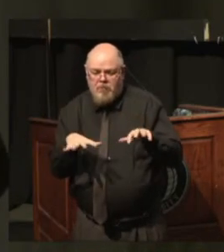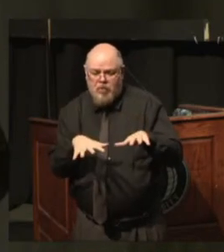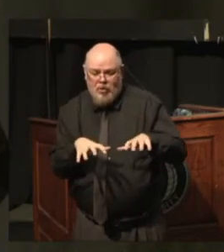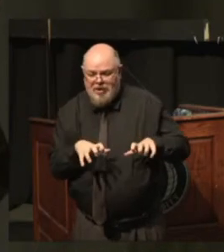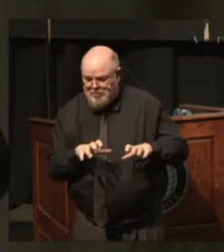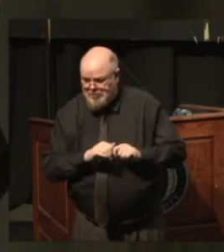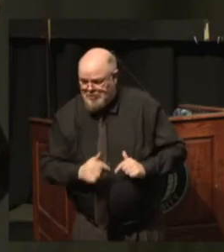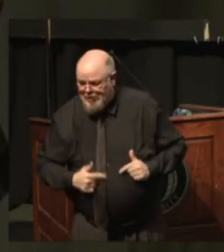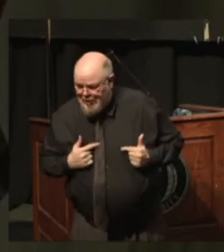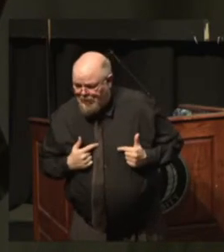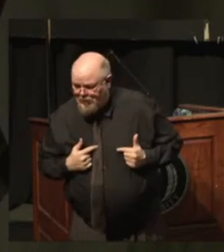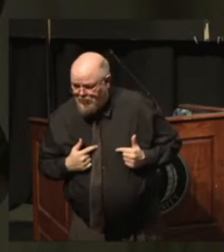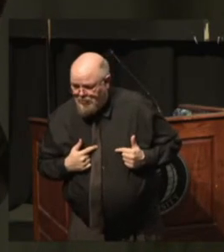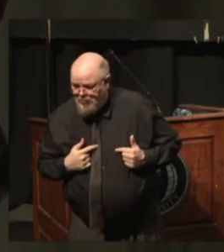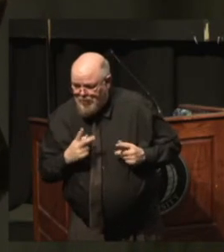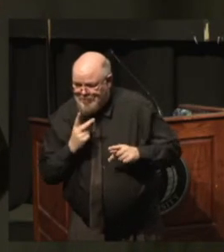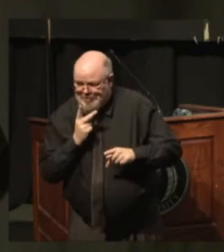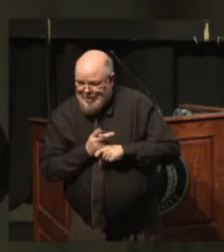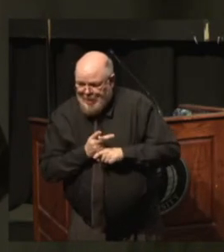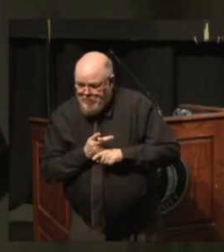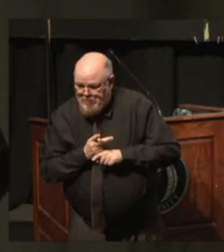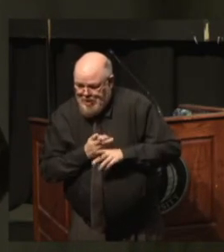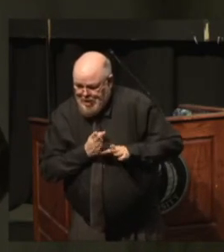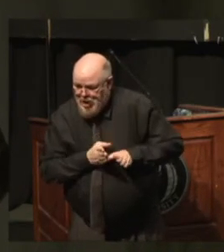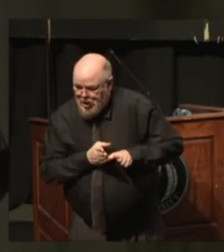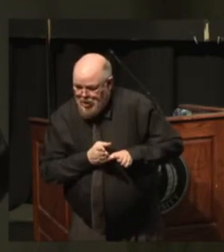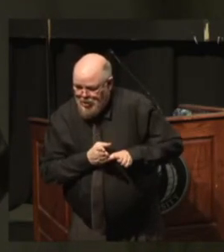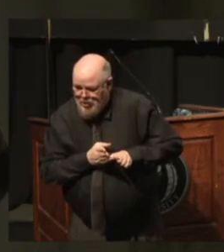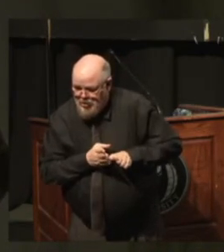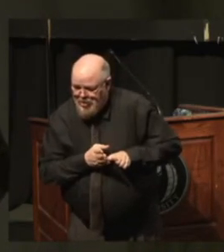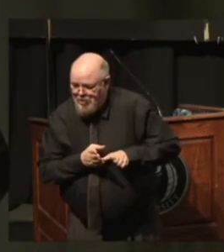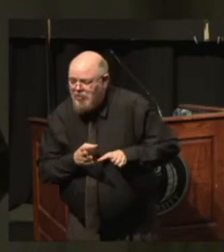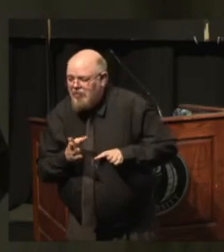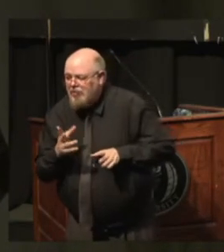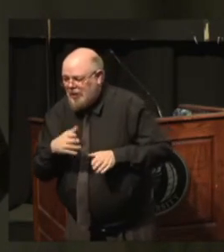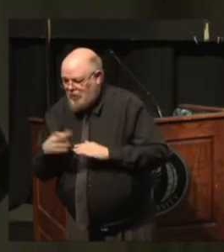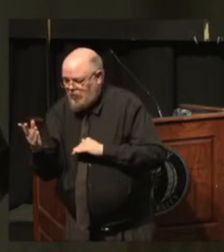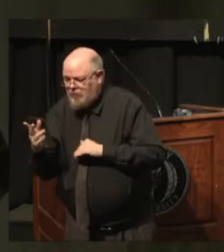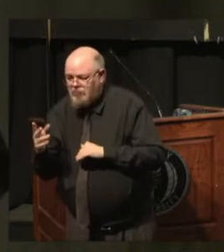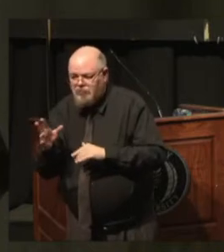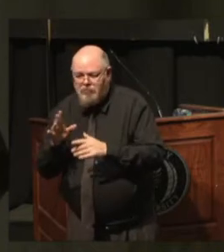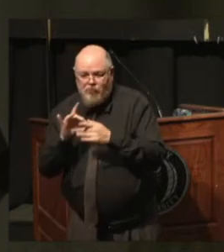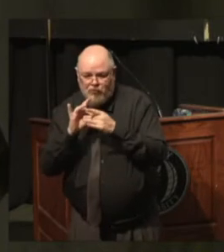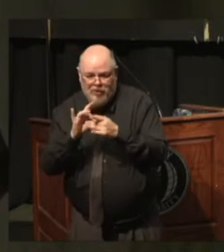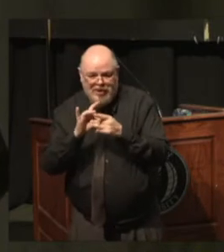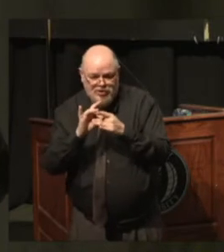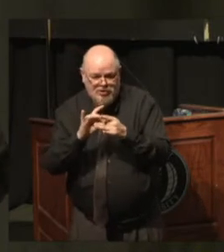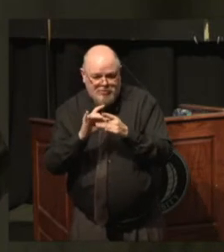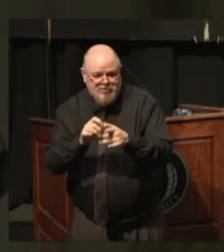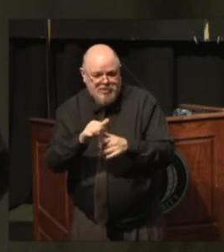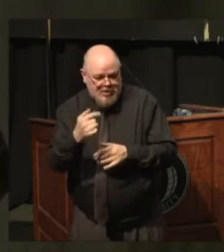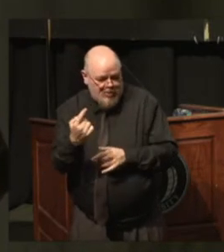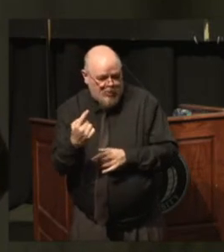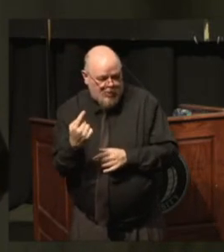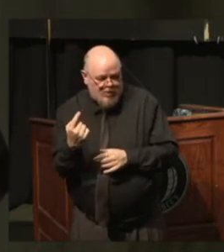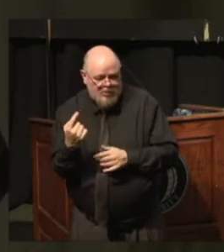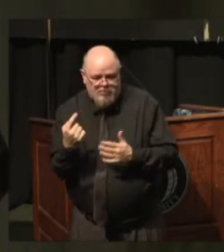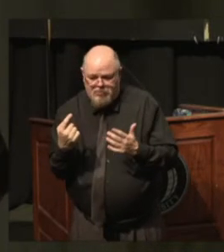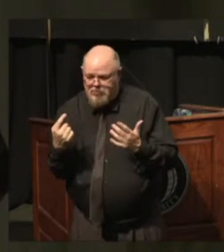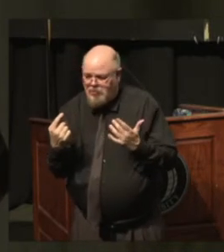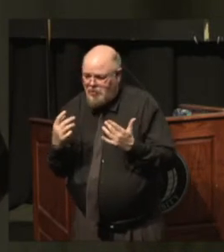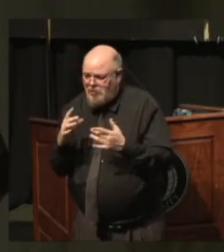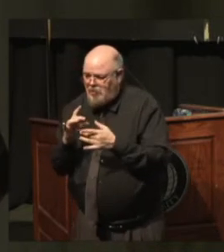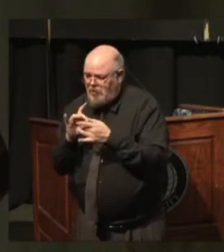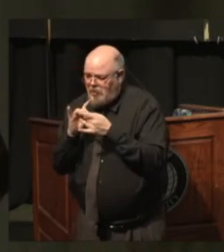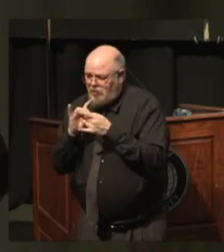it can paralyze your life. Relationships. All students have relationship issues at one time or another. People in this room have relationship